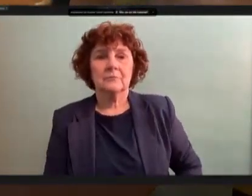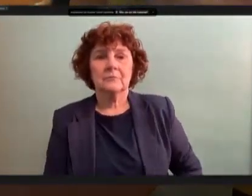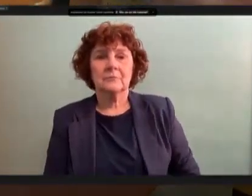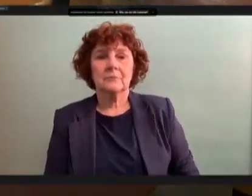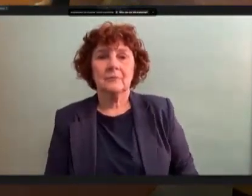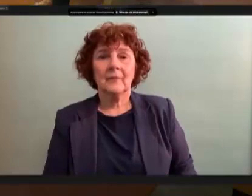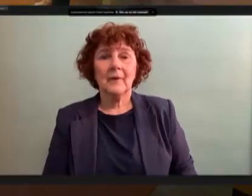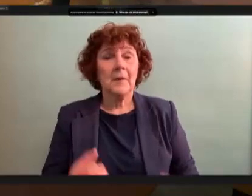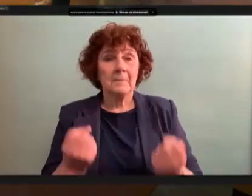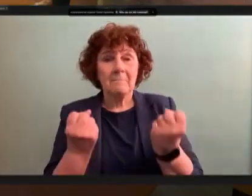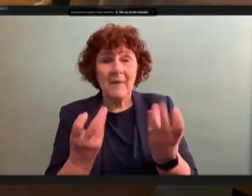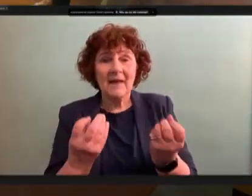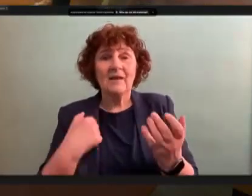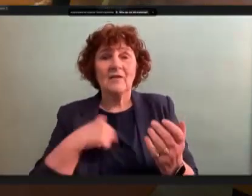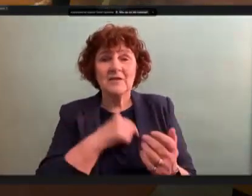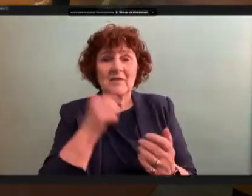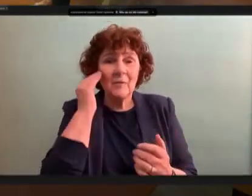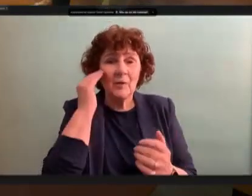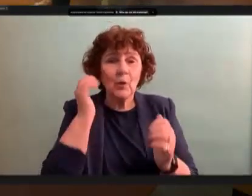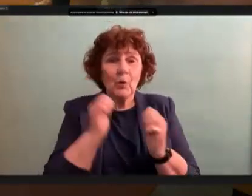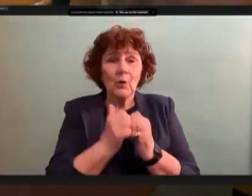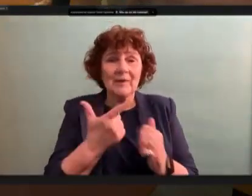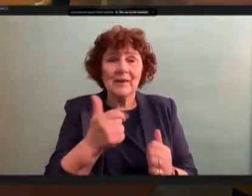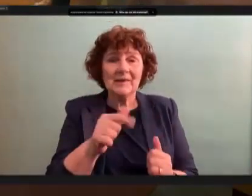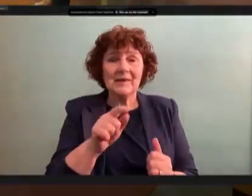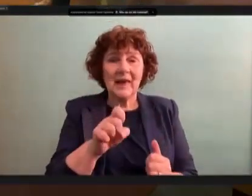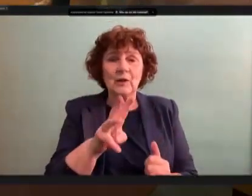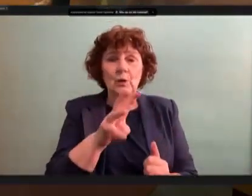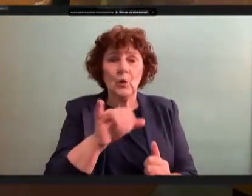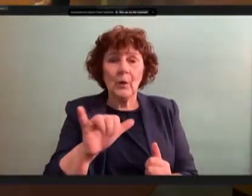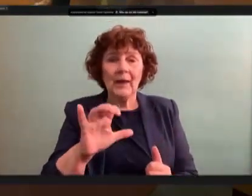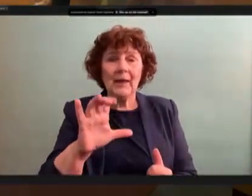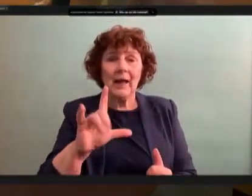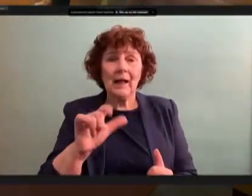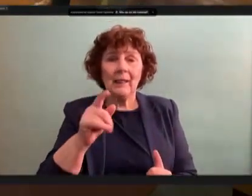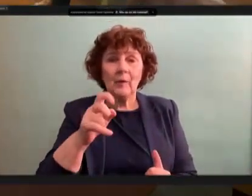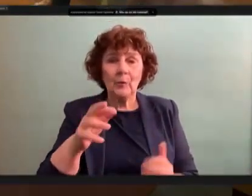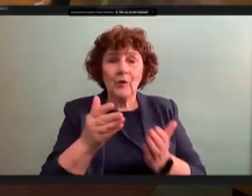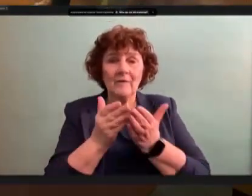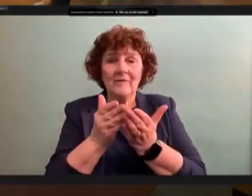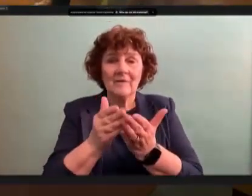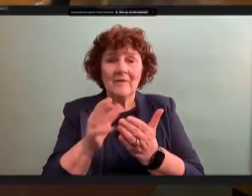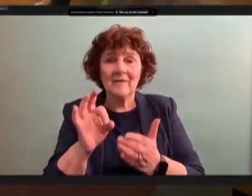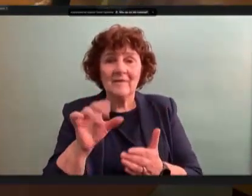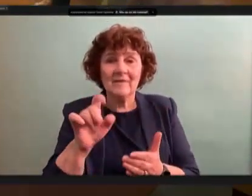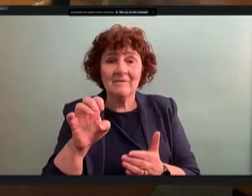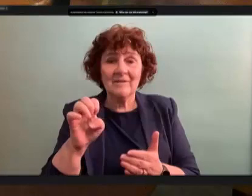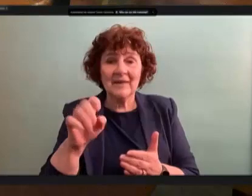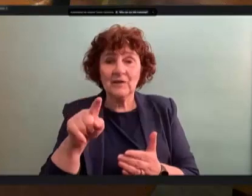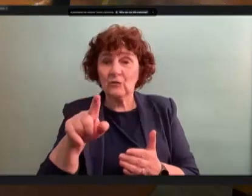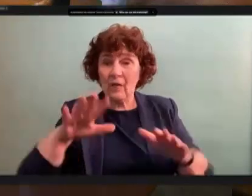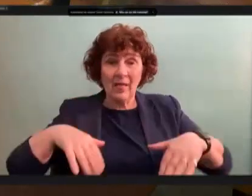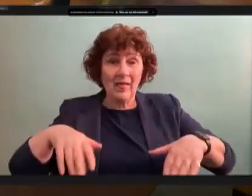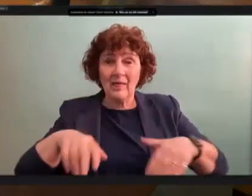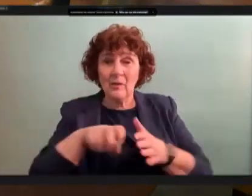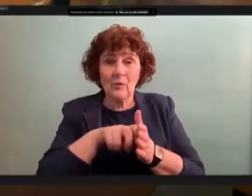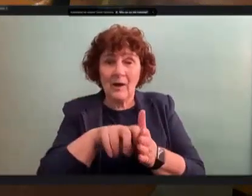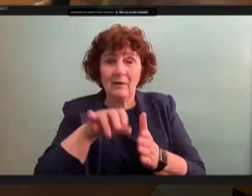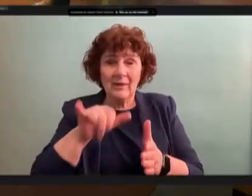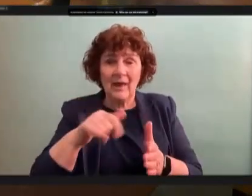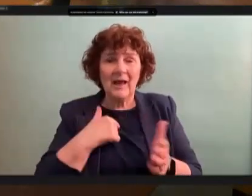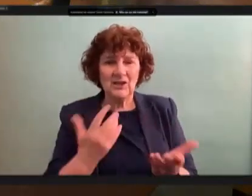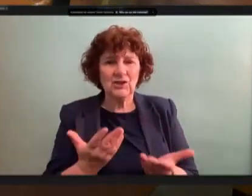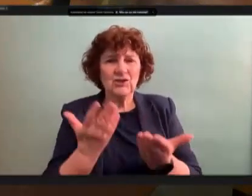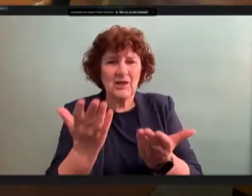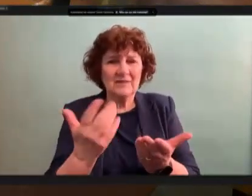Many of us are familiar with the Gateway Clipper Fleet. If you haven't been on it, I highly suggest it. I think you market